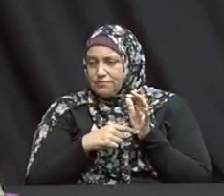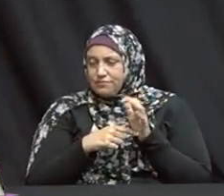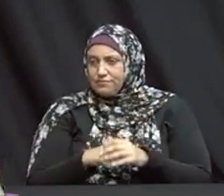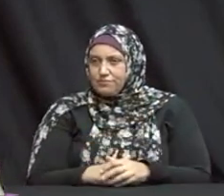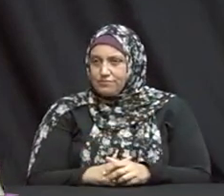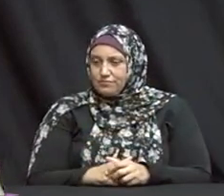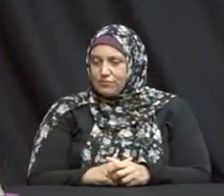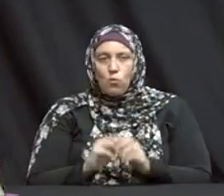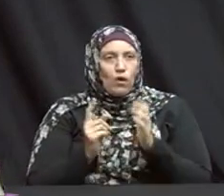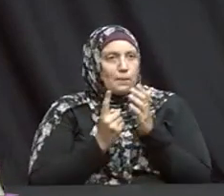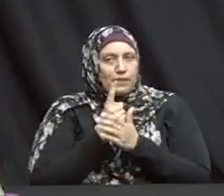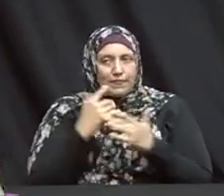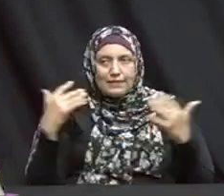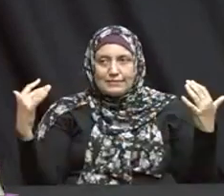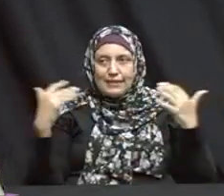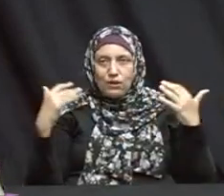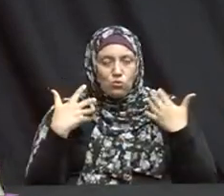What happened?